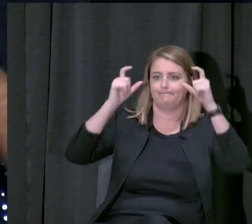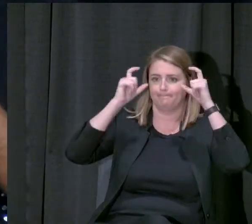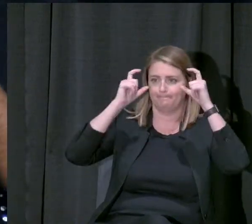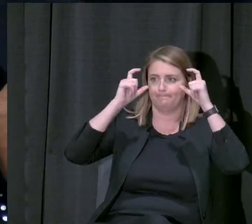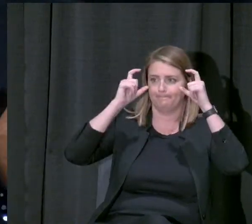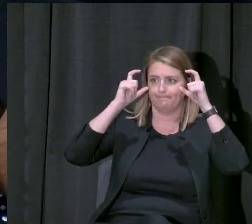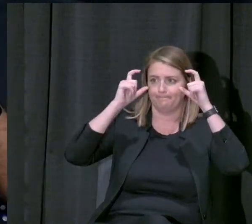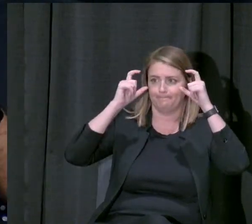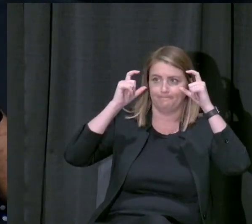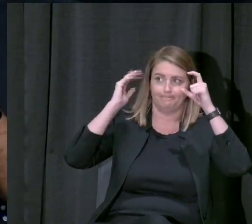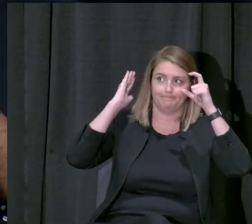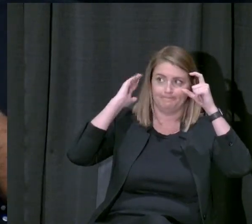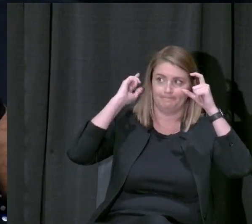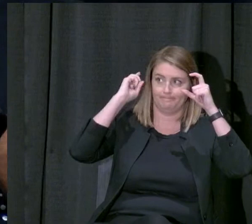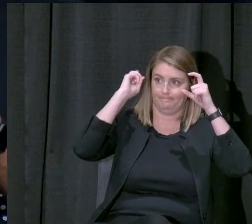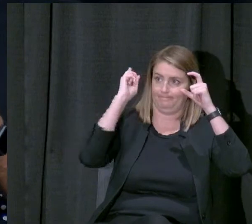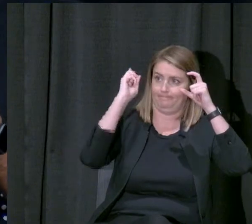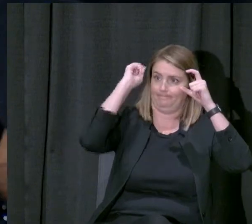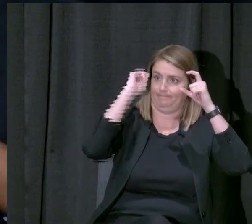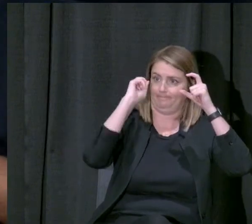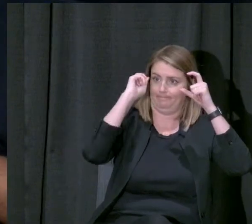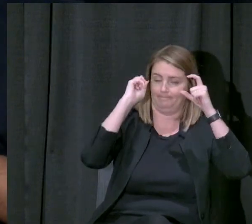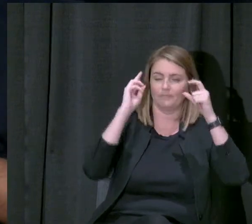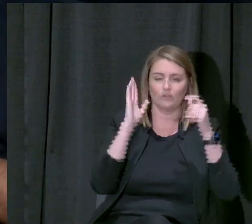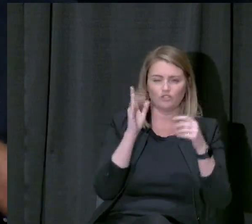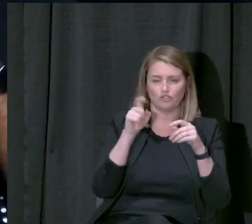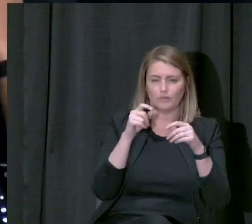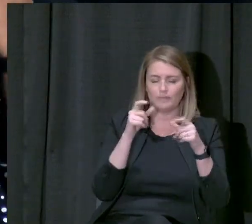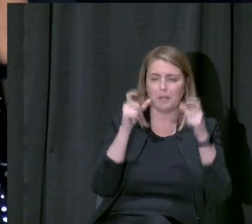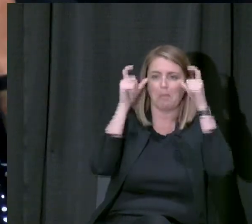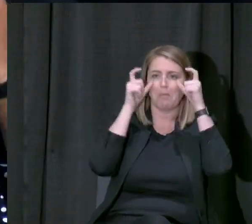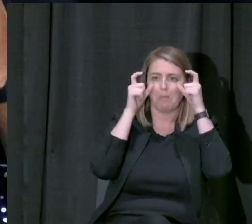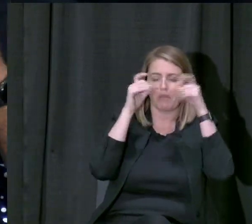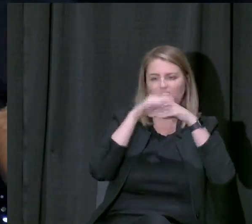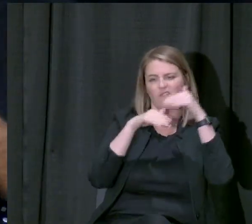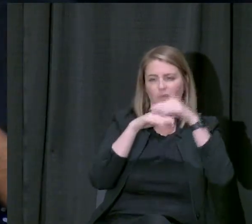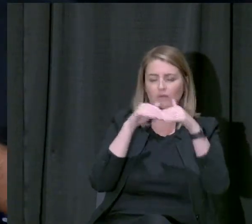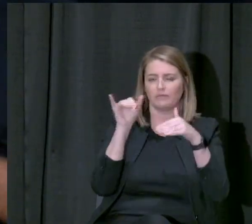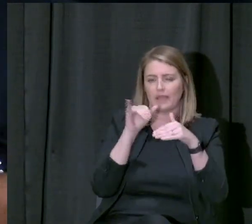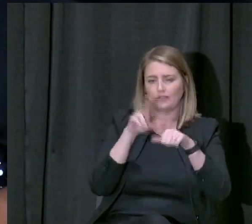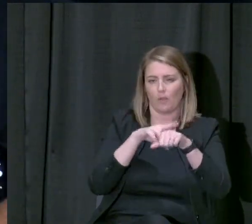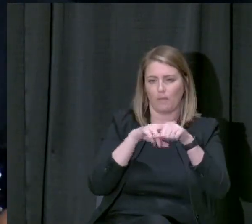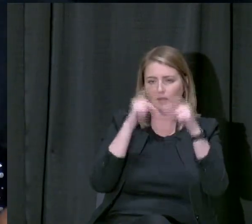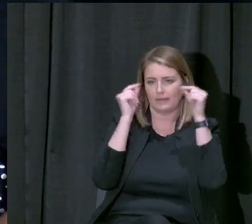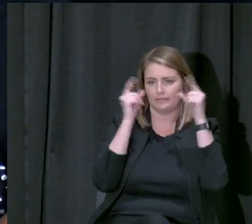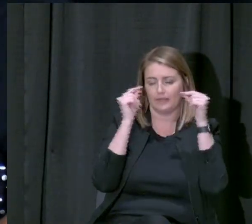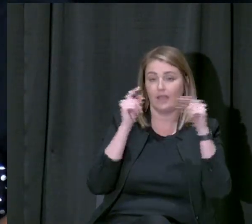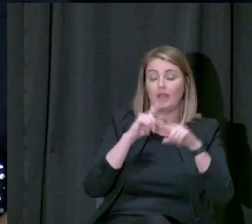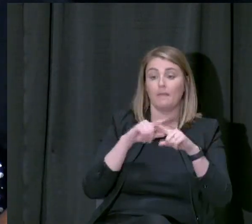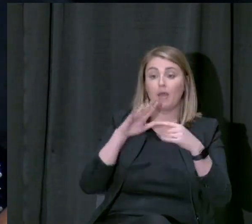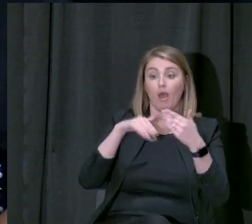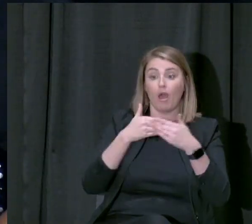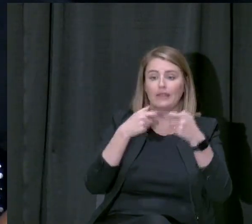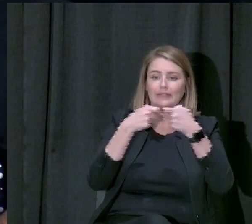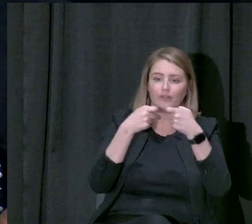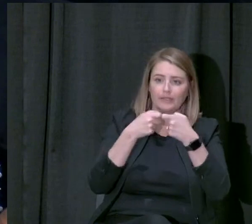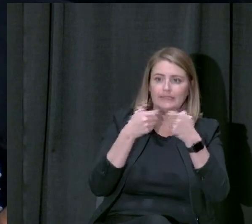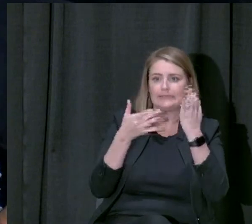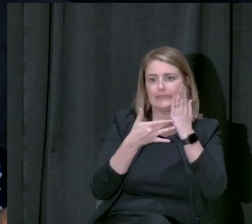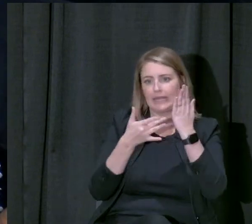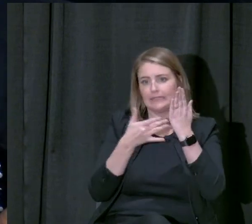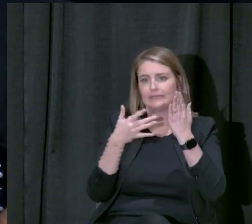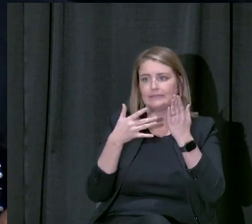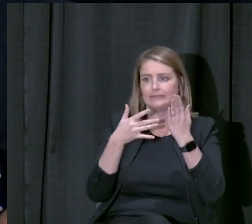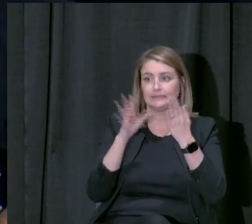your face like an ordinary pair of spectacles would. The way they are designed is that all the electronics and all the components are